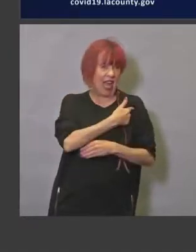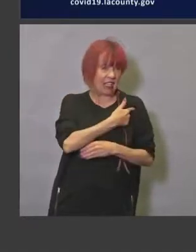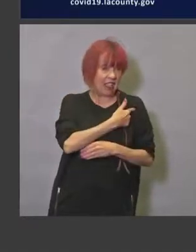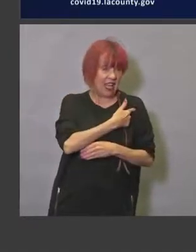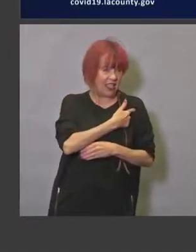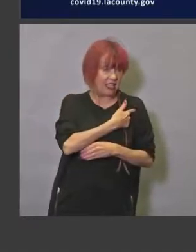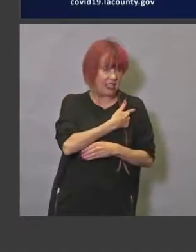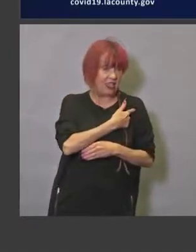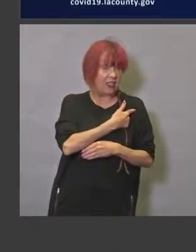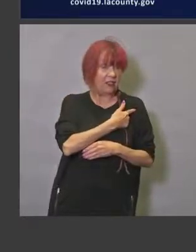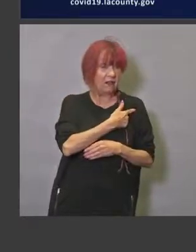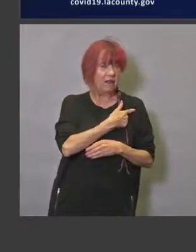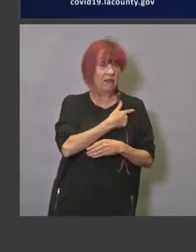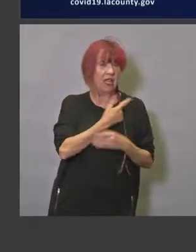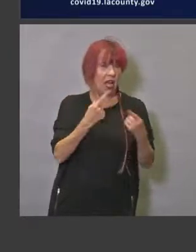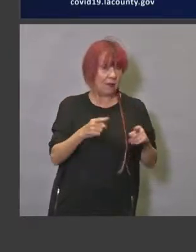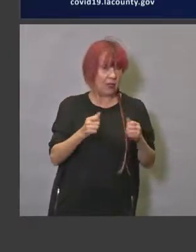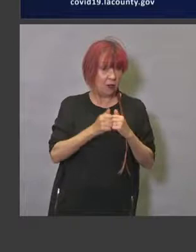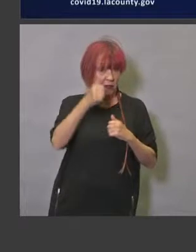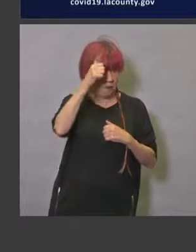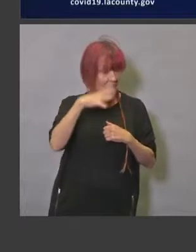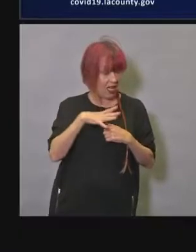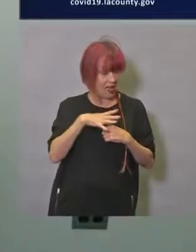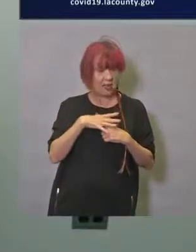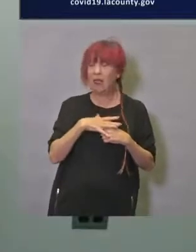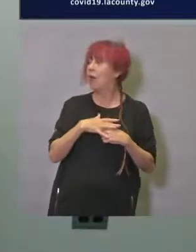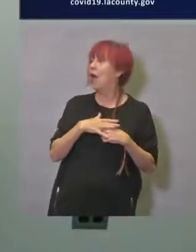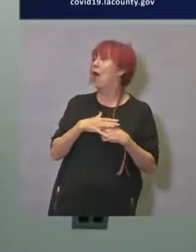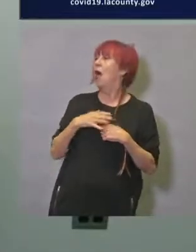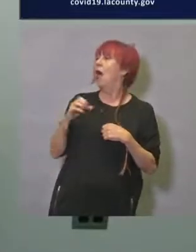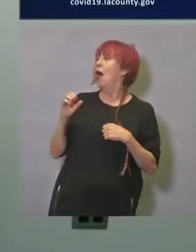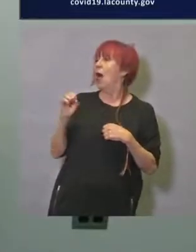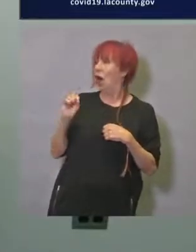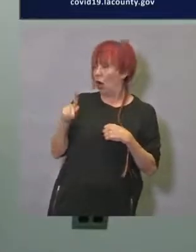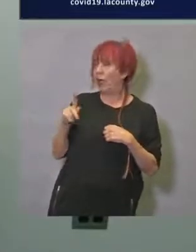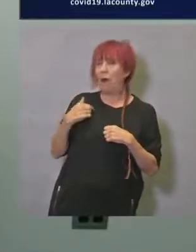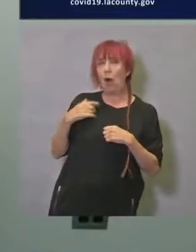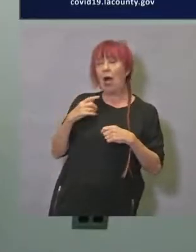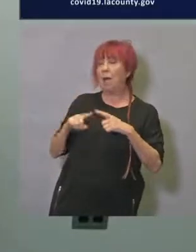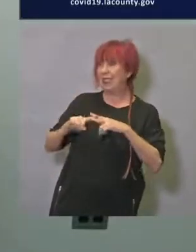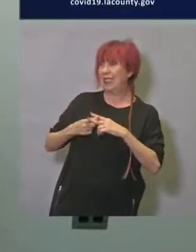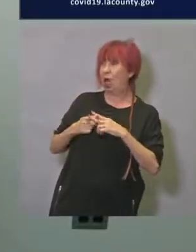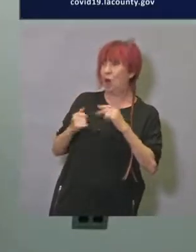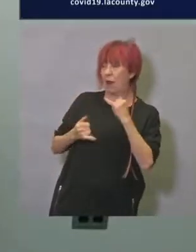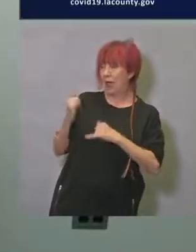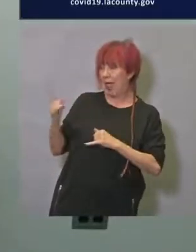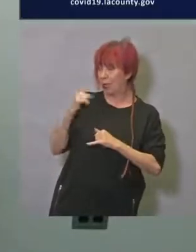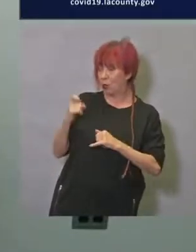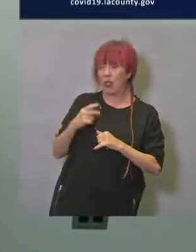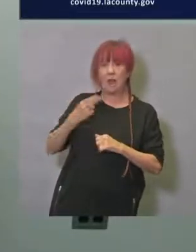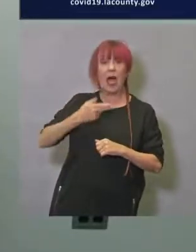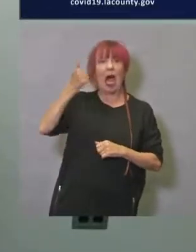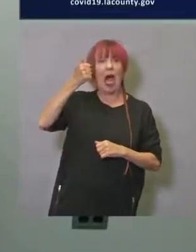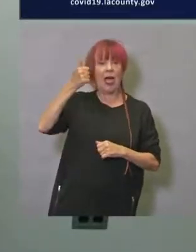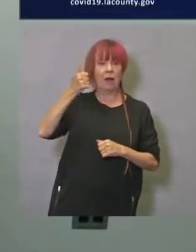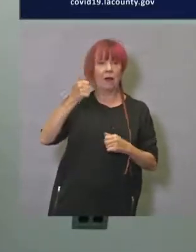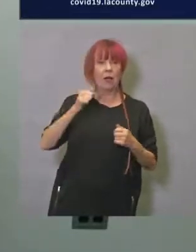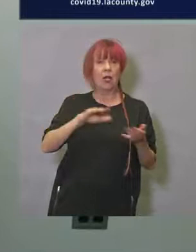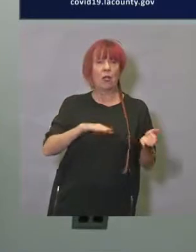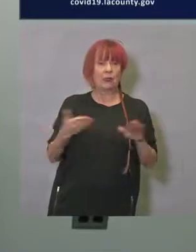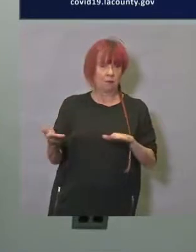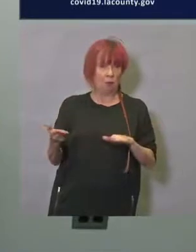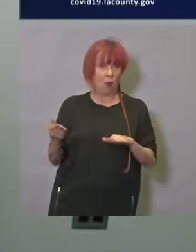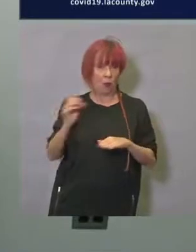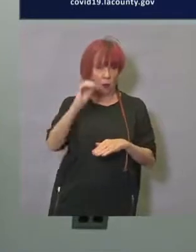factors? Thank you. Yeah, thanks, Patrick. Let me just start with the last one. I mean, the higher mortality rate for men has been noted,